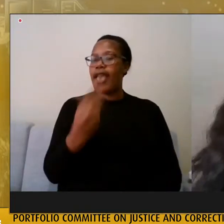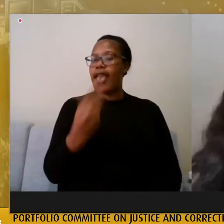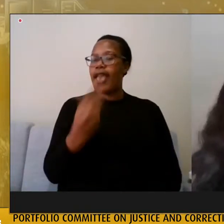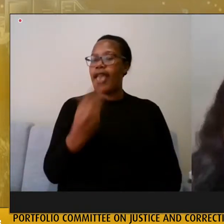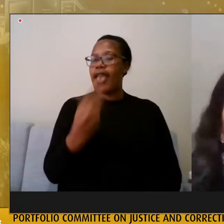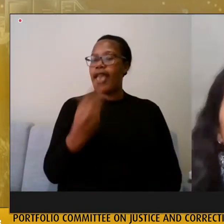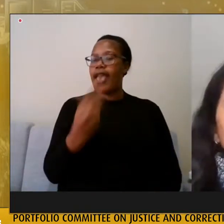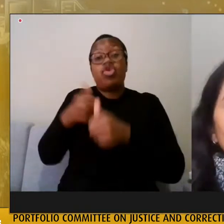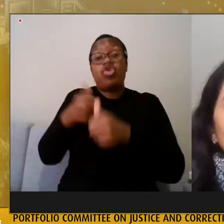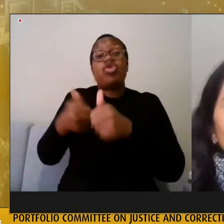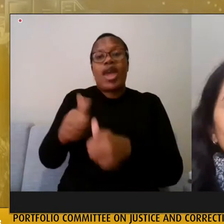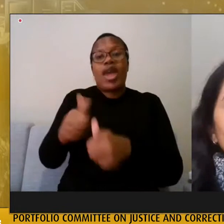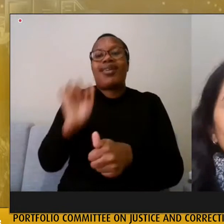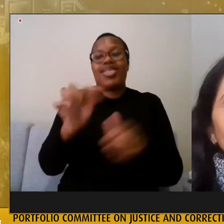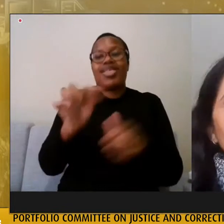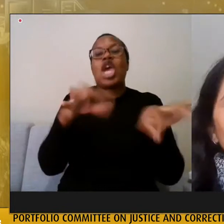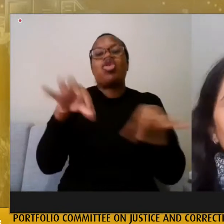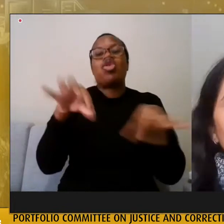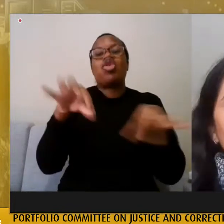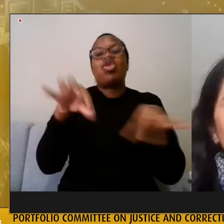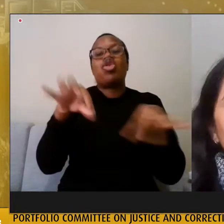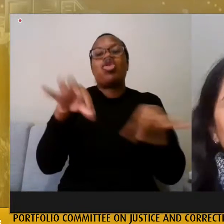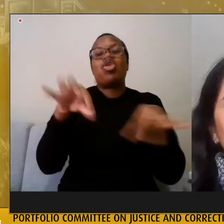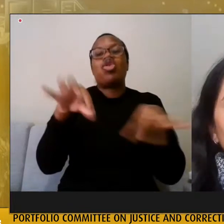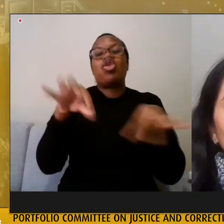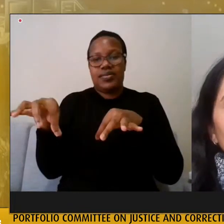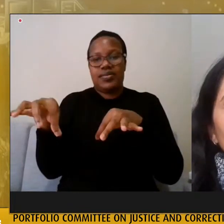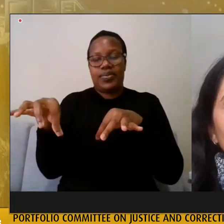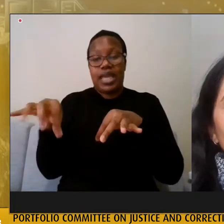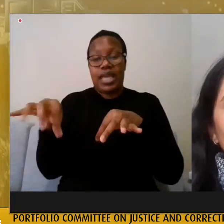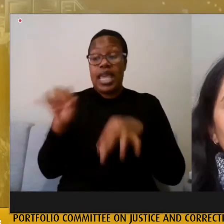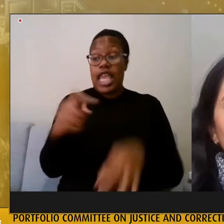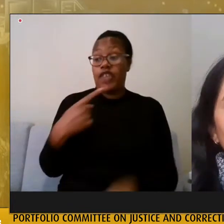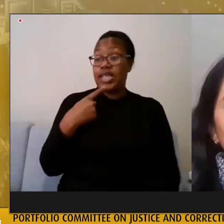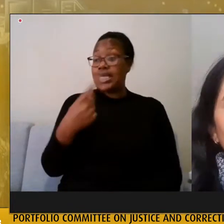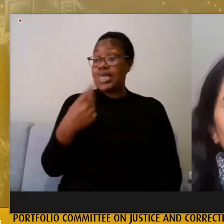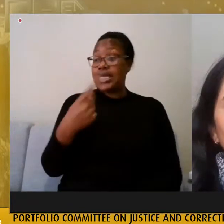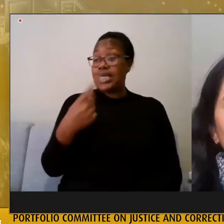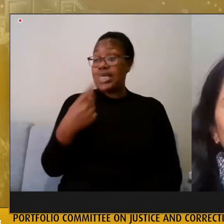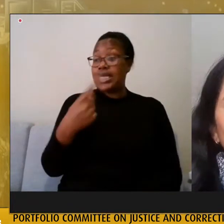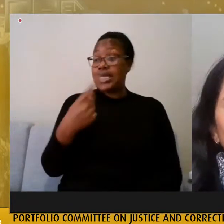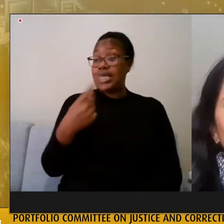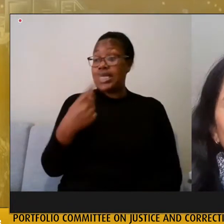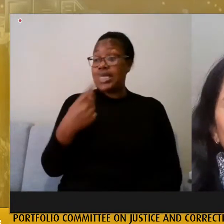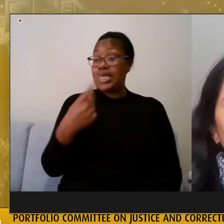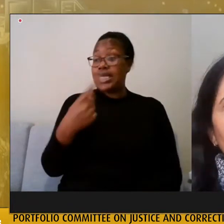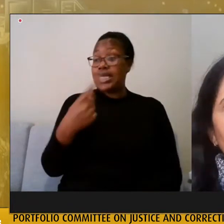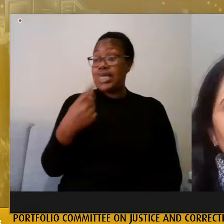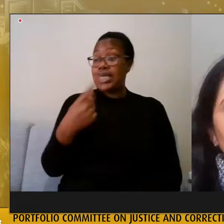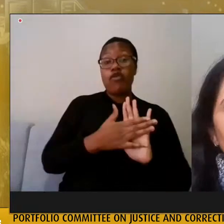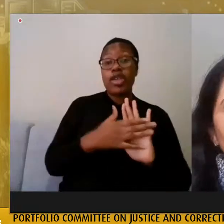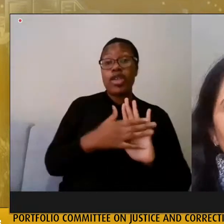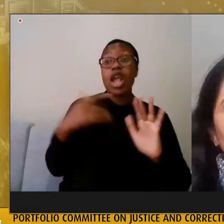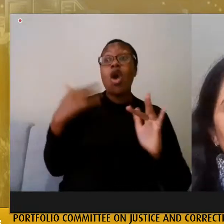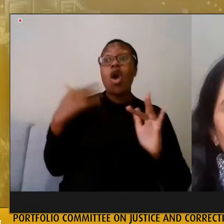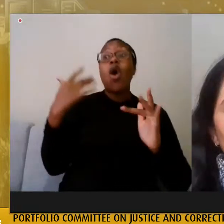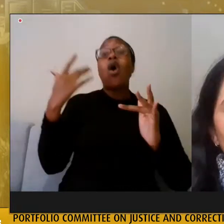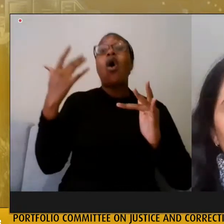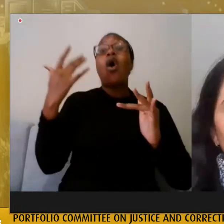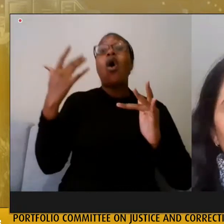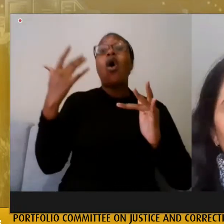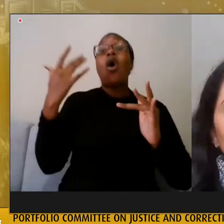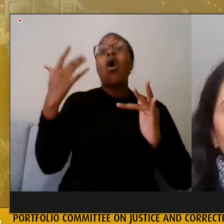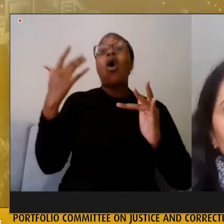their treaties. If he's saying to us they did everything only to realize that it was